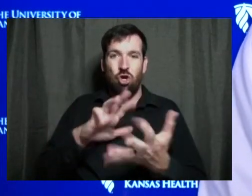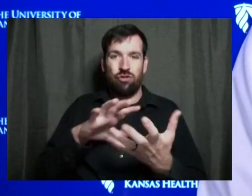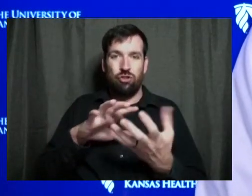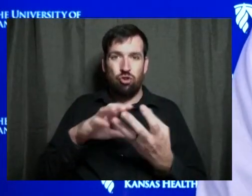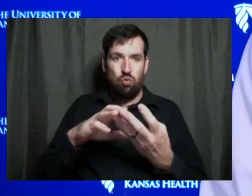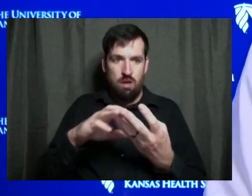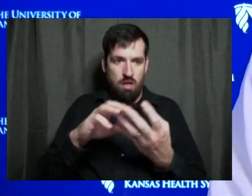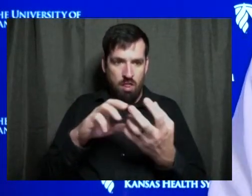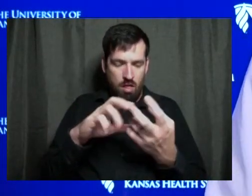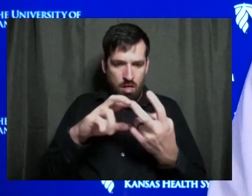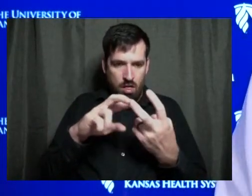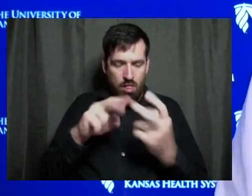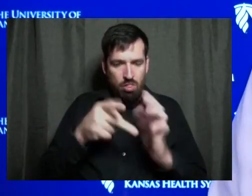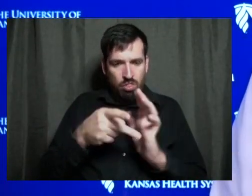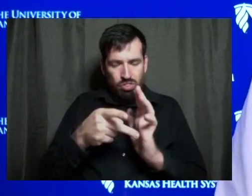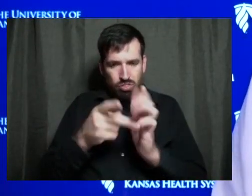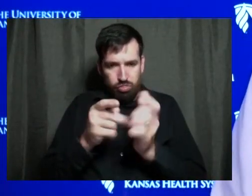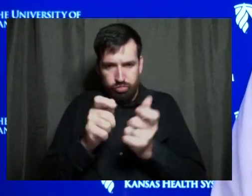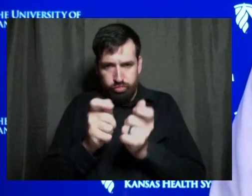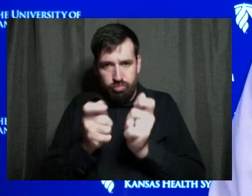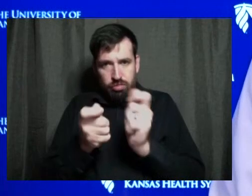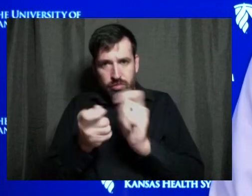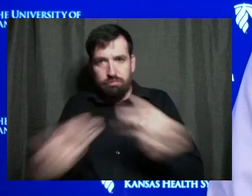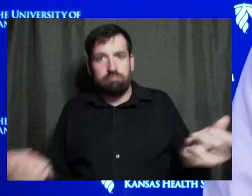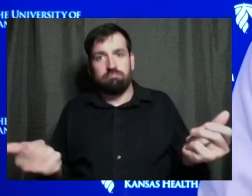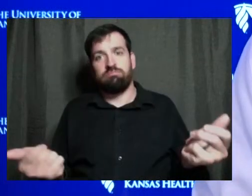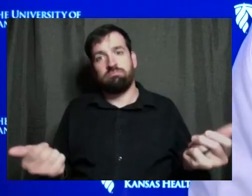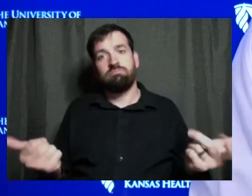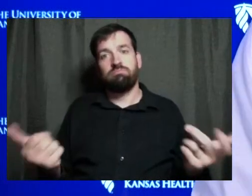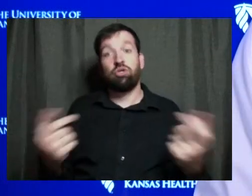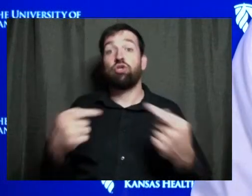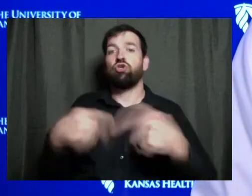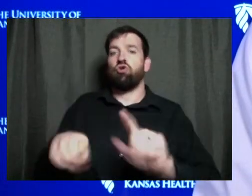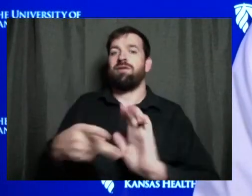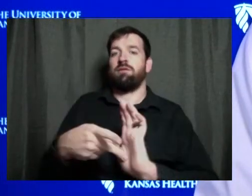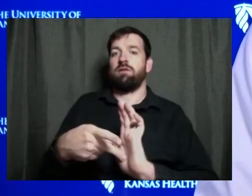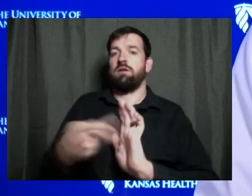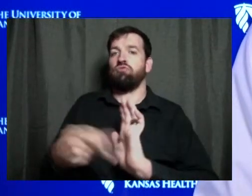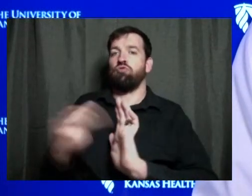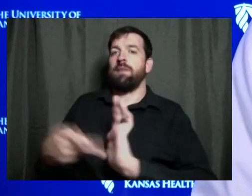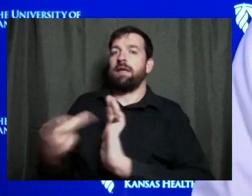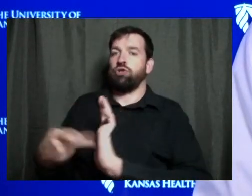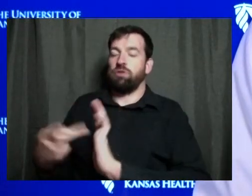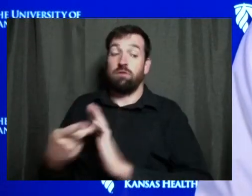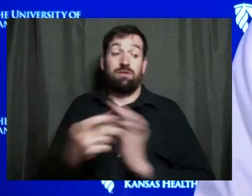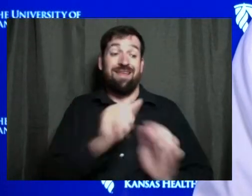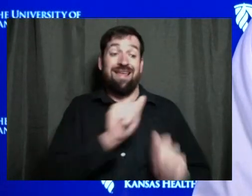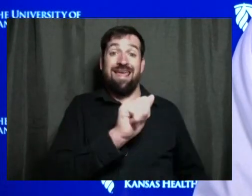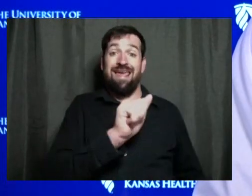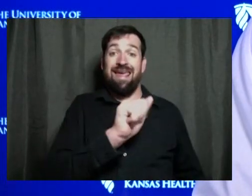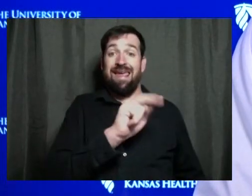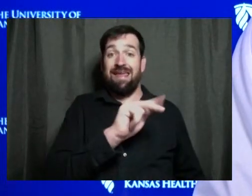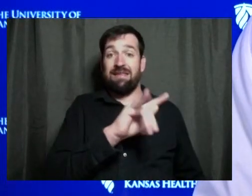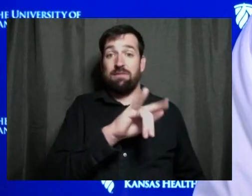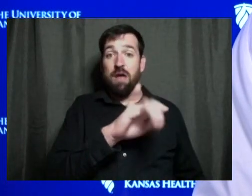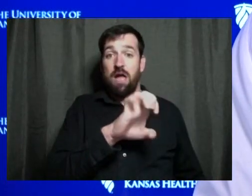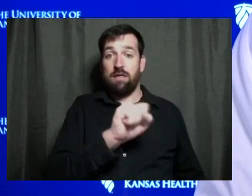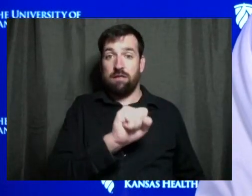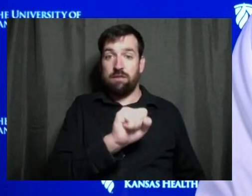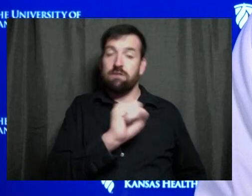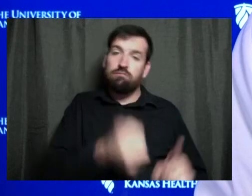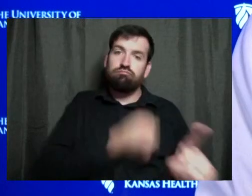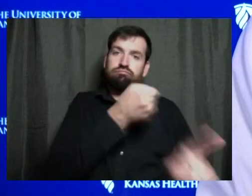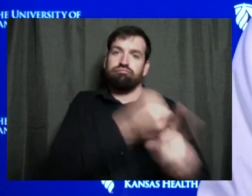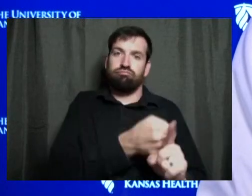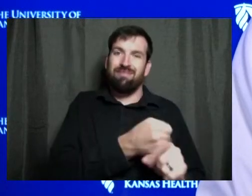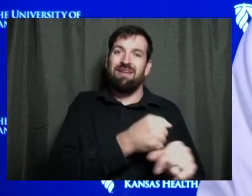essentially. So it's taking place during the replication, whereas the antibodies more are getting intact virus that is out in your